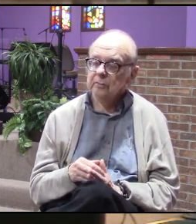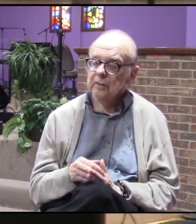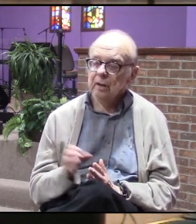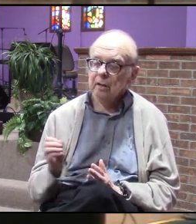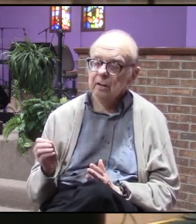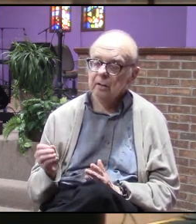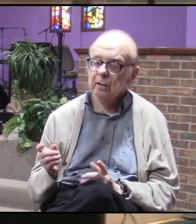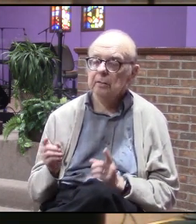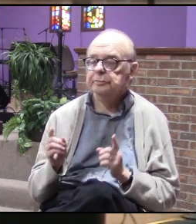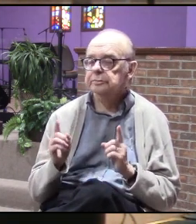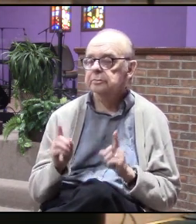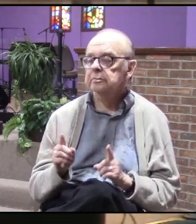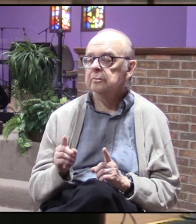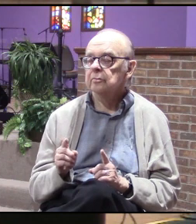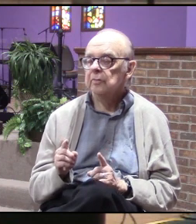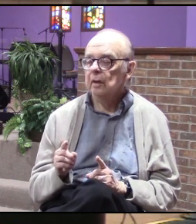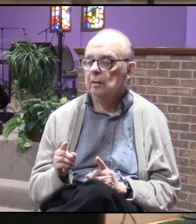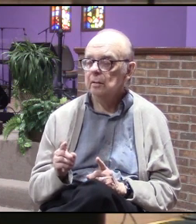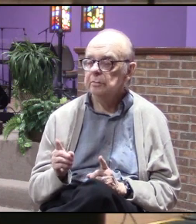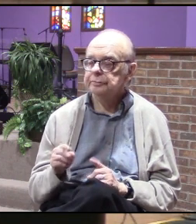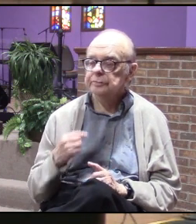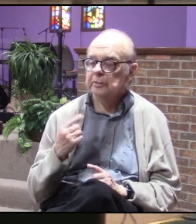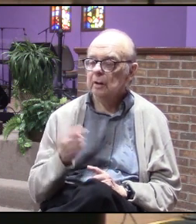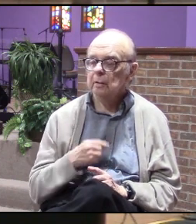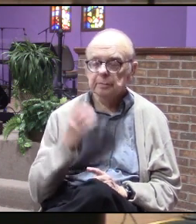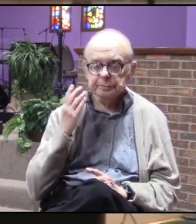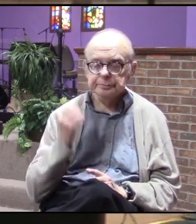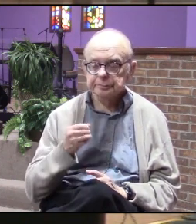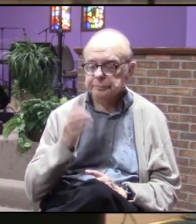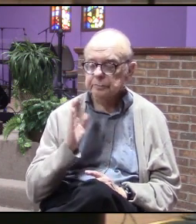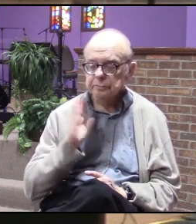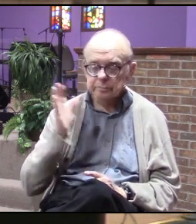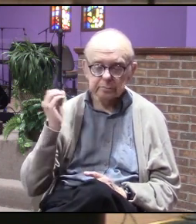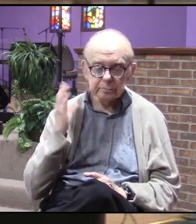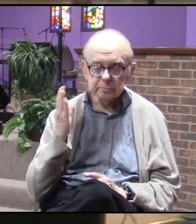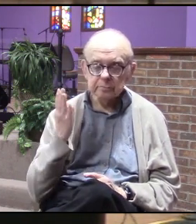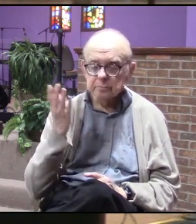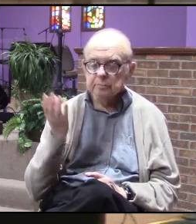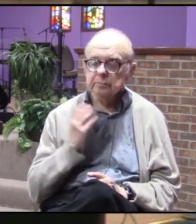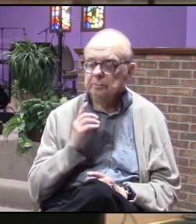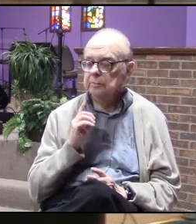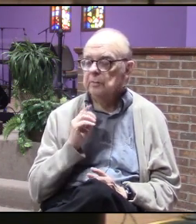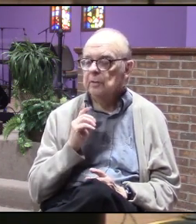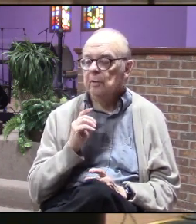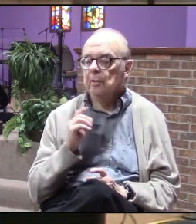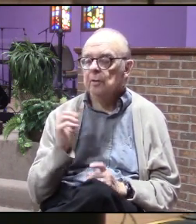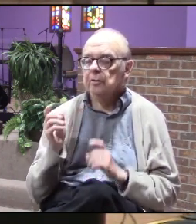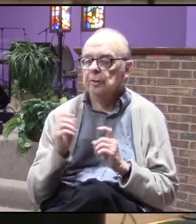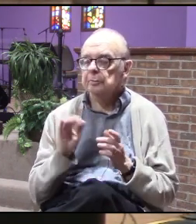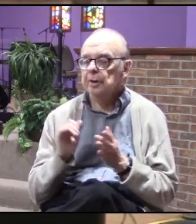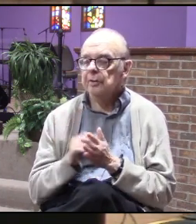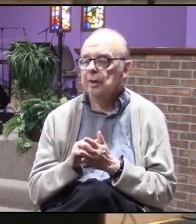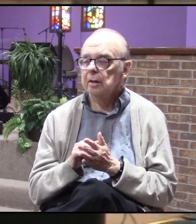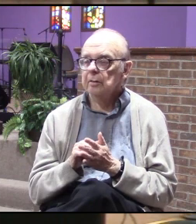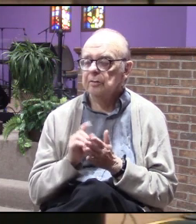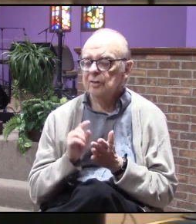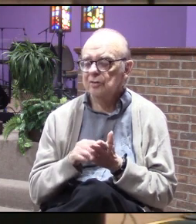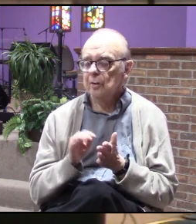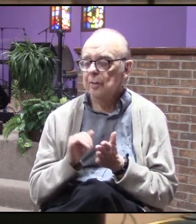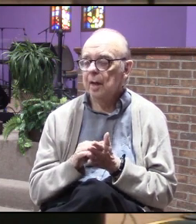And so when we experience God's grace, we want to express it.